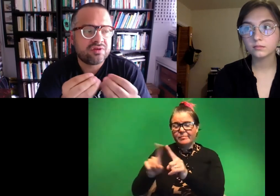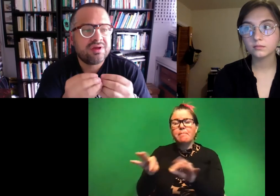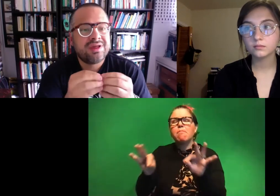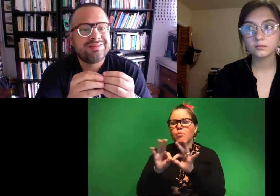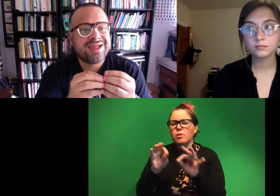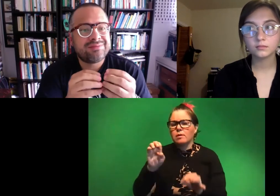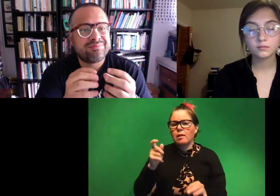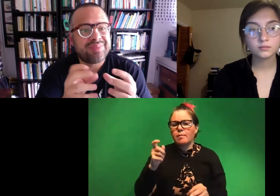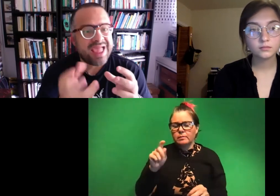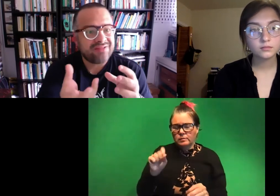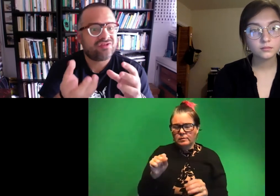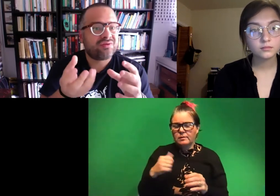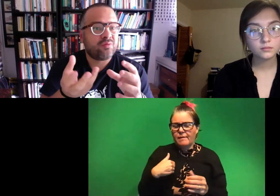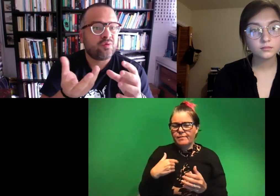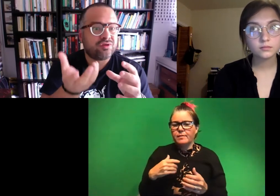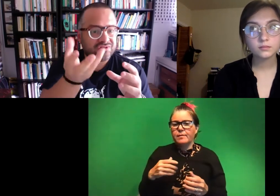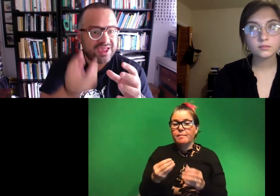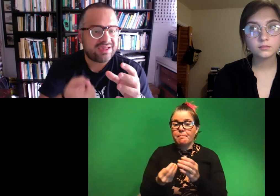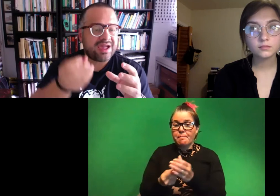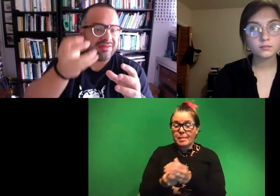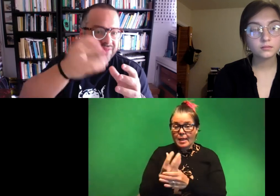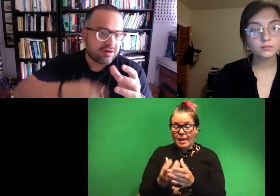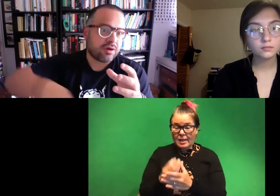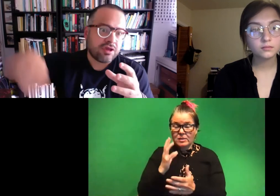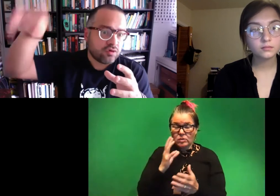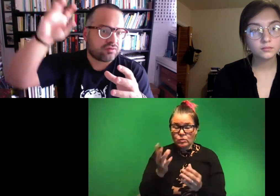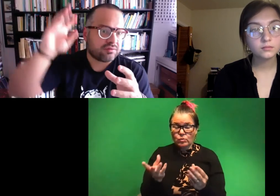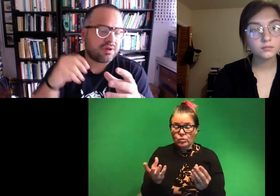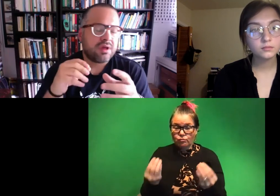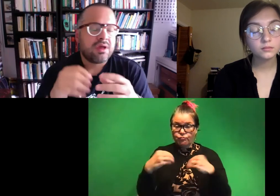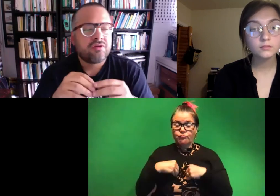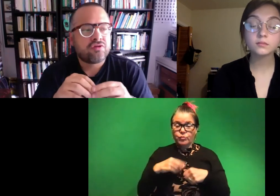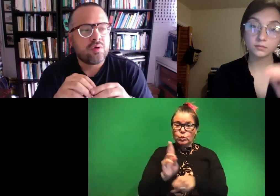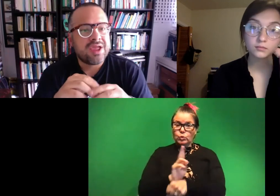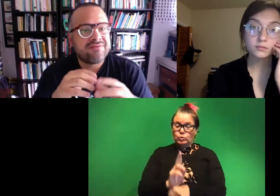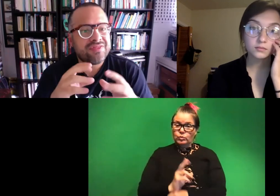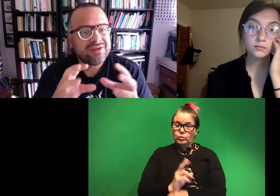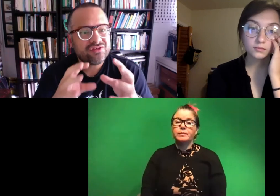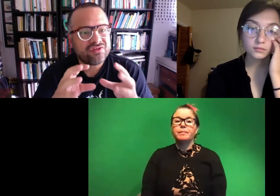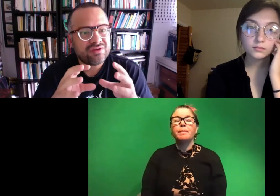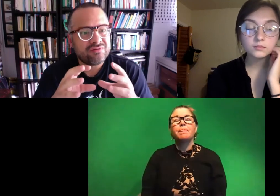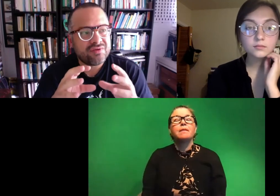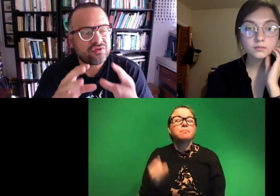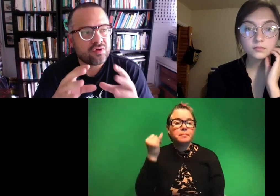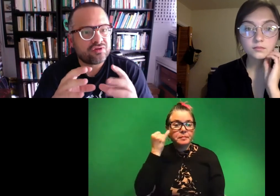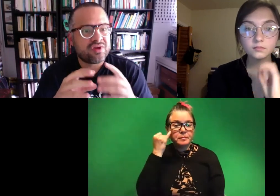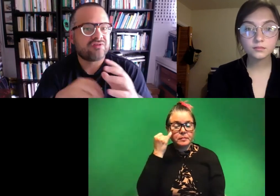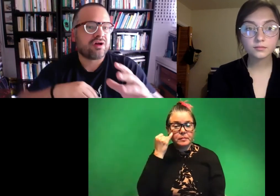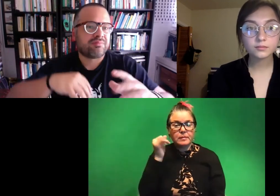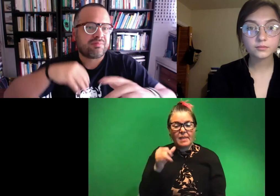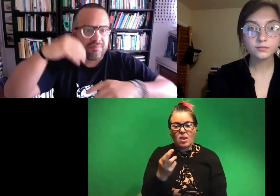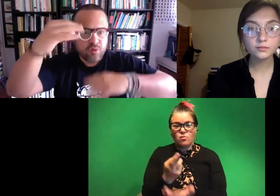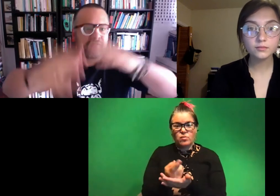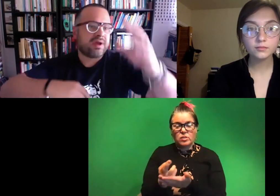elements that plants would take and they're gonna use. So if this resource is